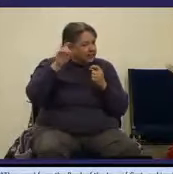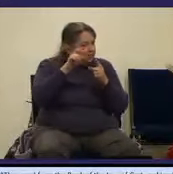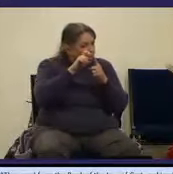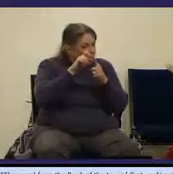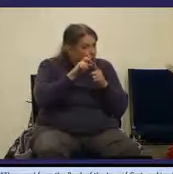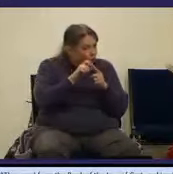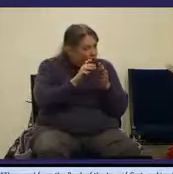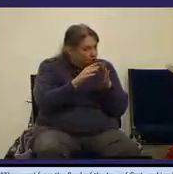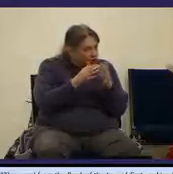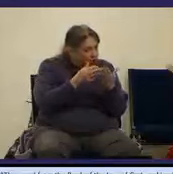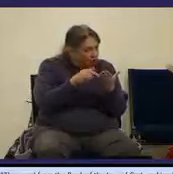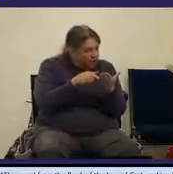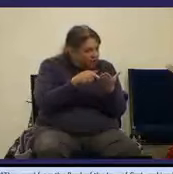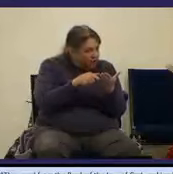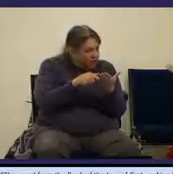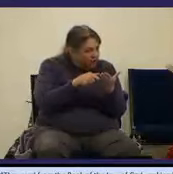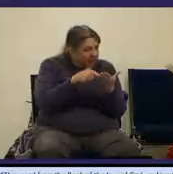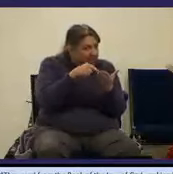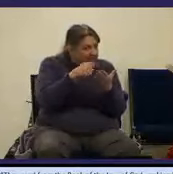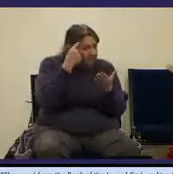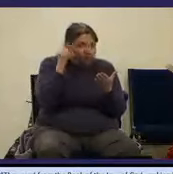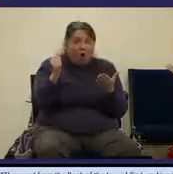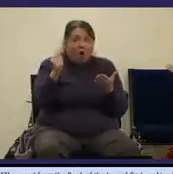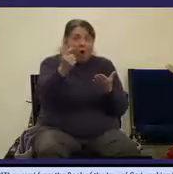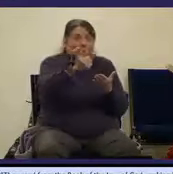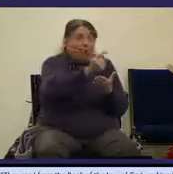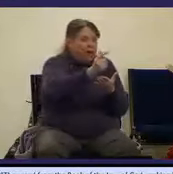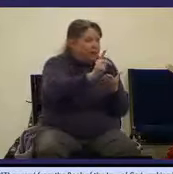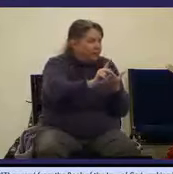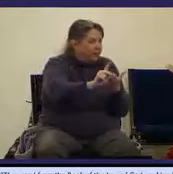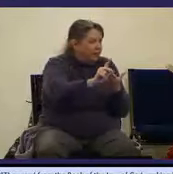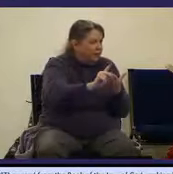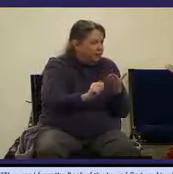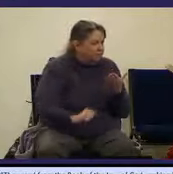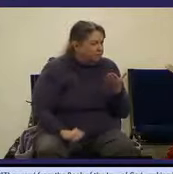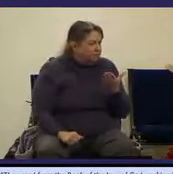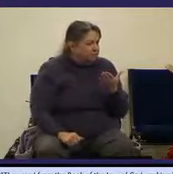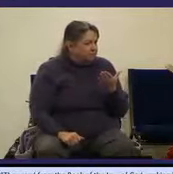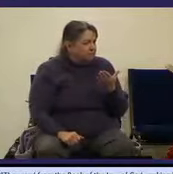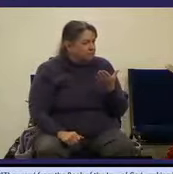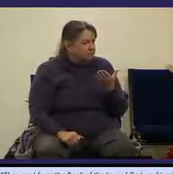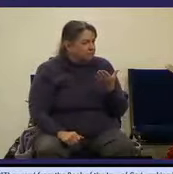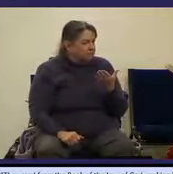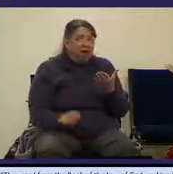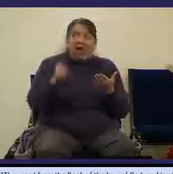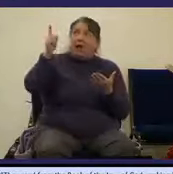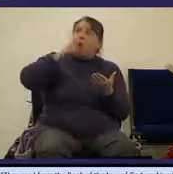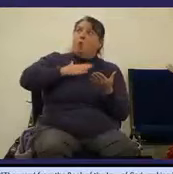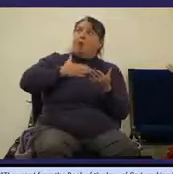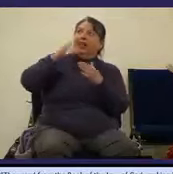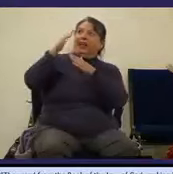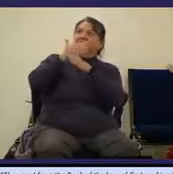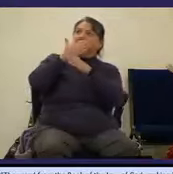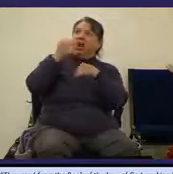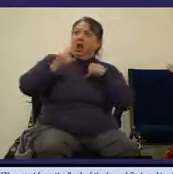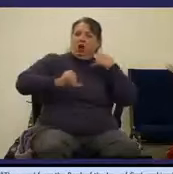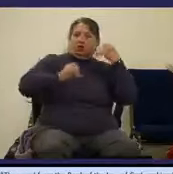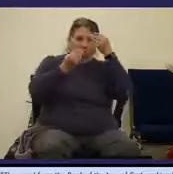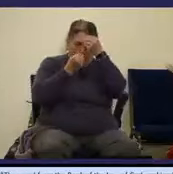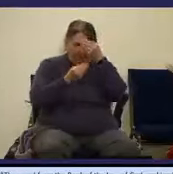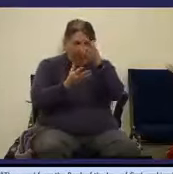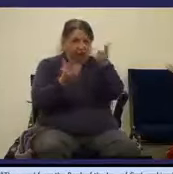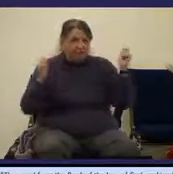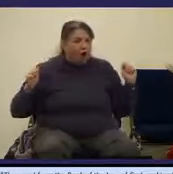it's available to all people. The joy of the Lord is available to all people. Why? Why is